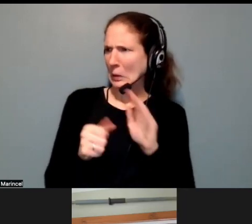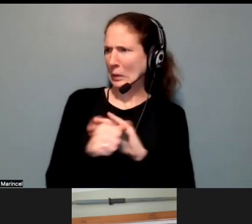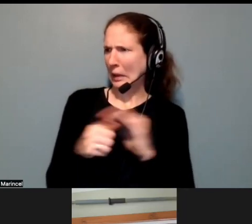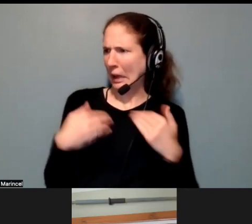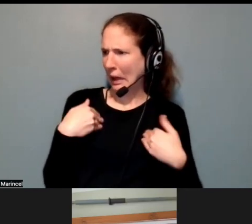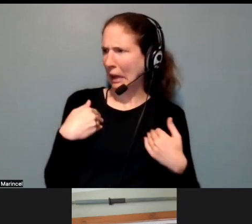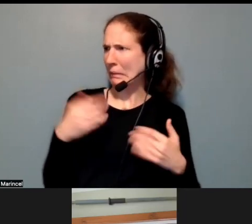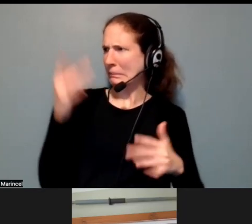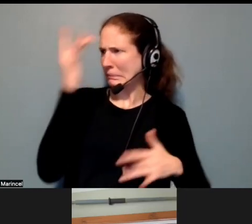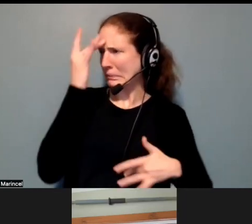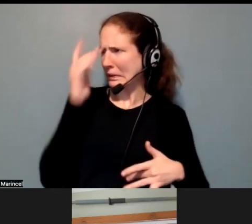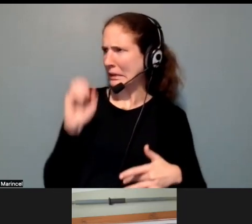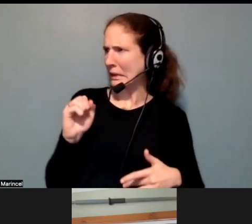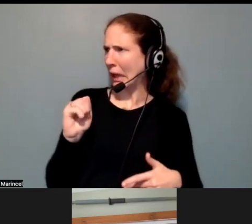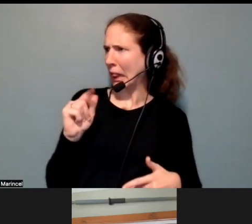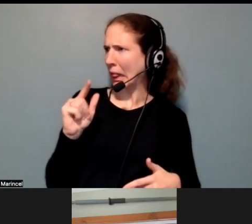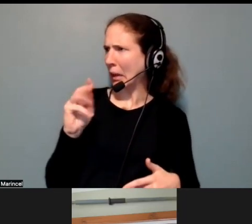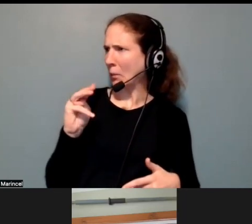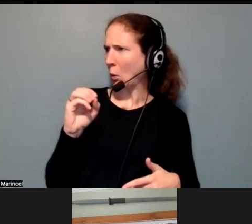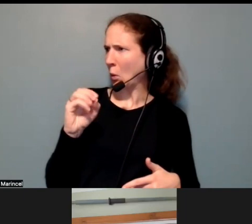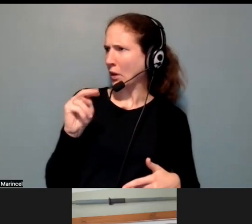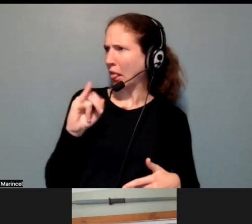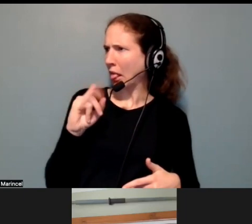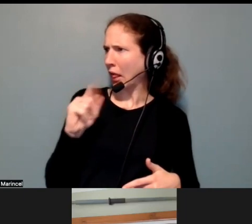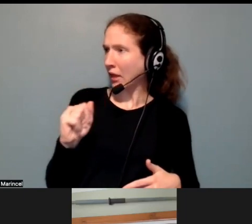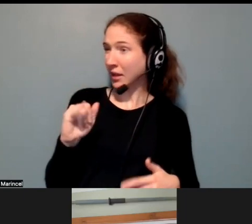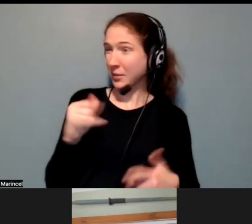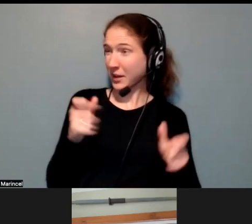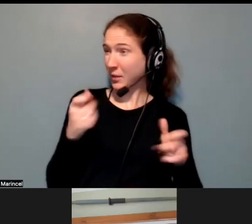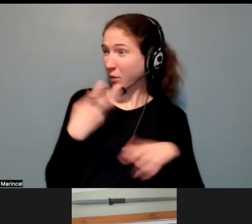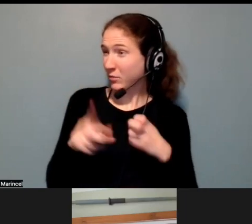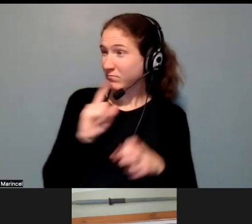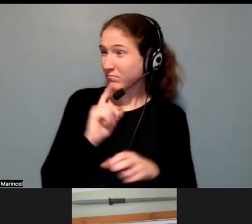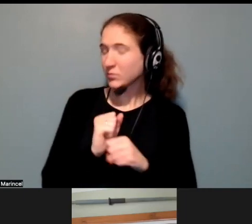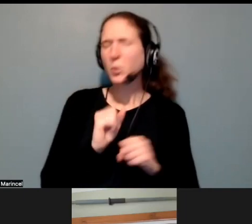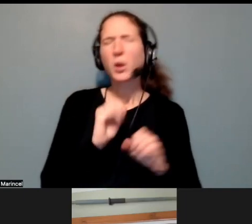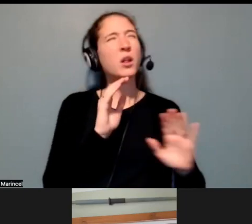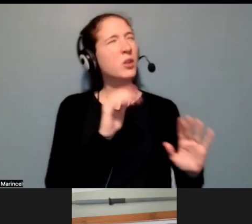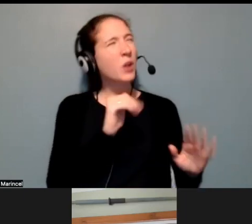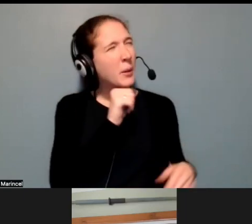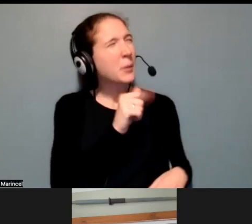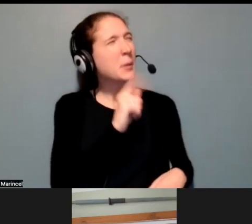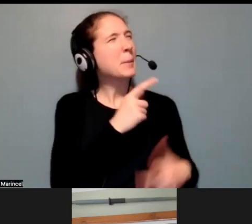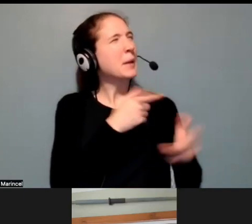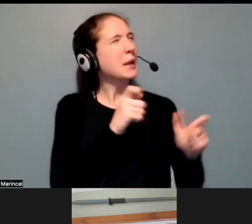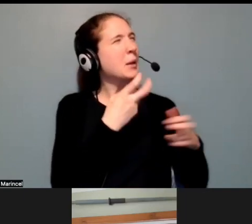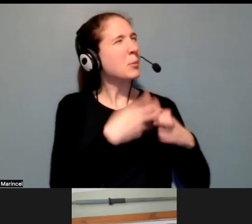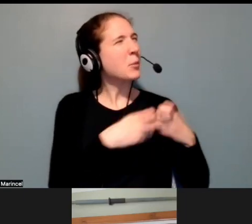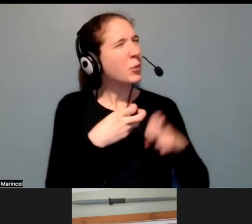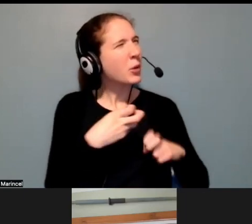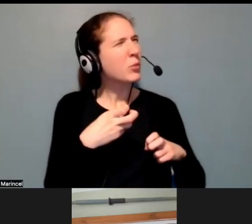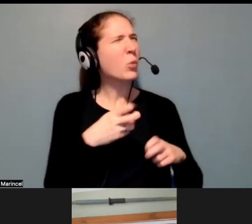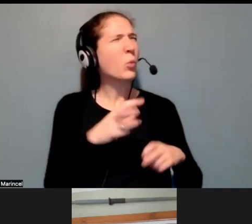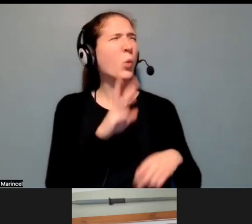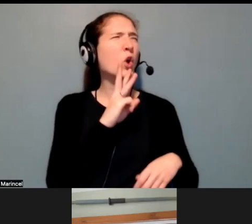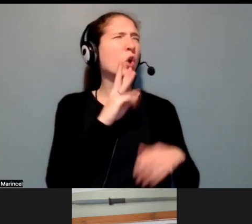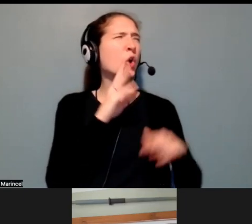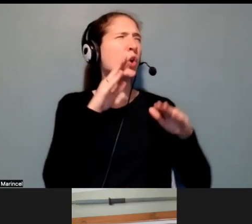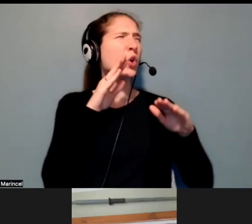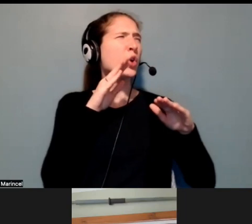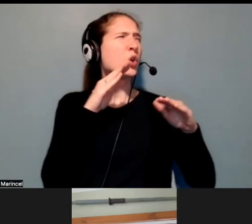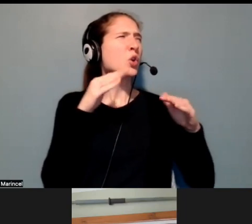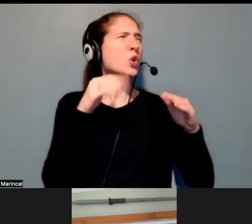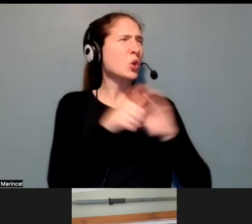really a huge problem? It's not really a huge problem. They can have it on their water turtles can have it on the shells. Just if you had a